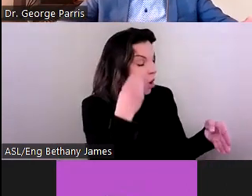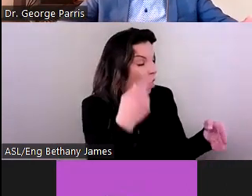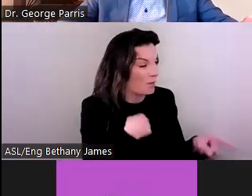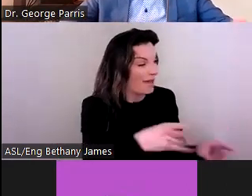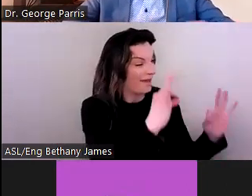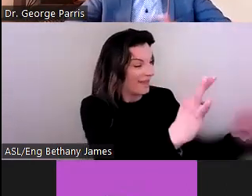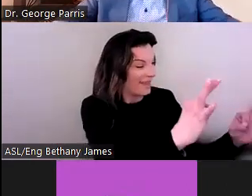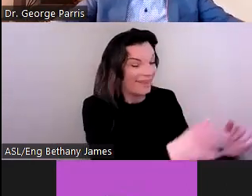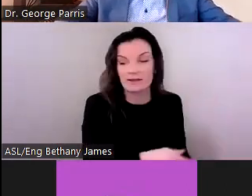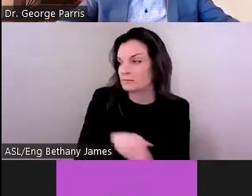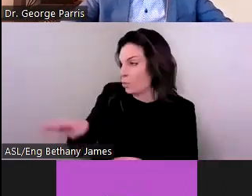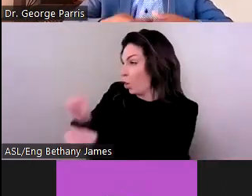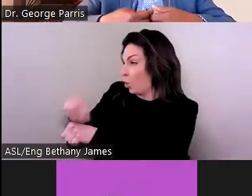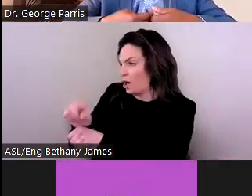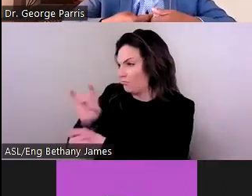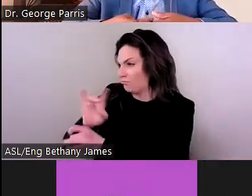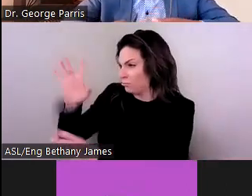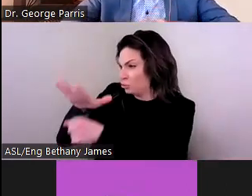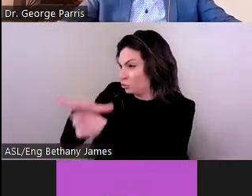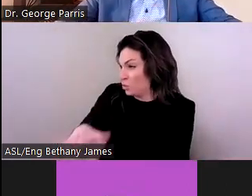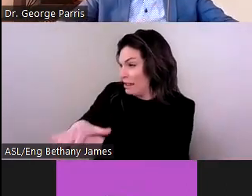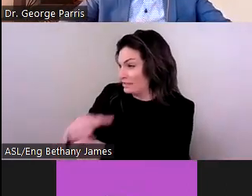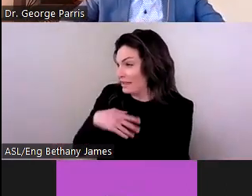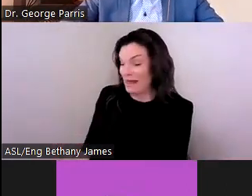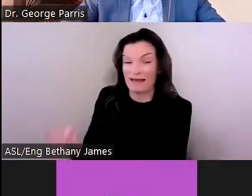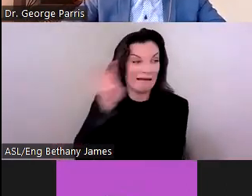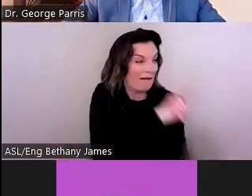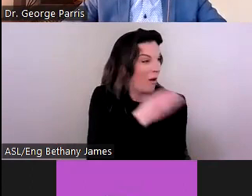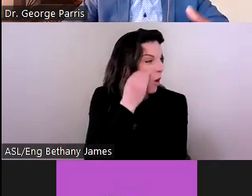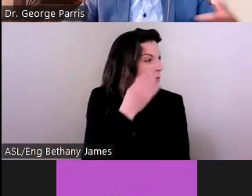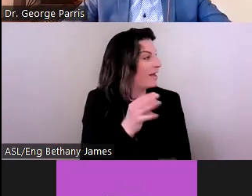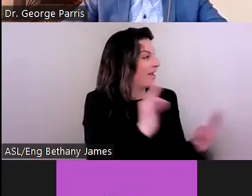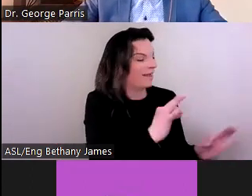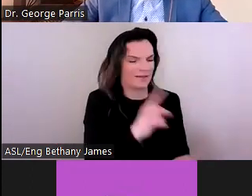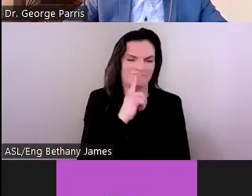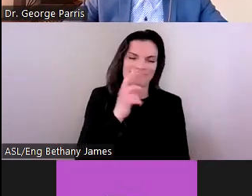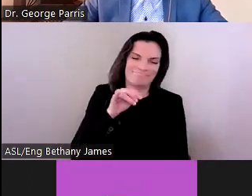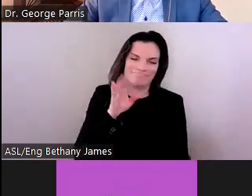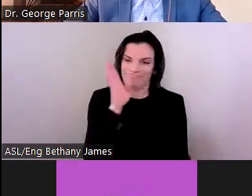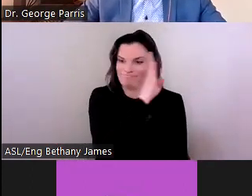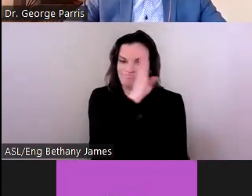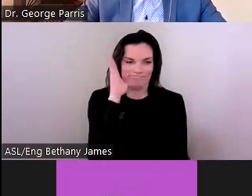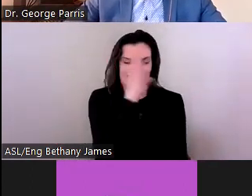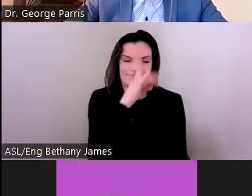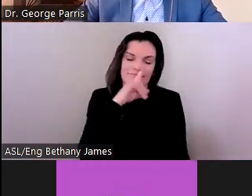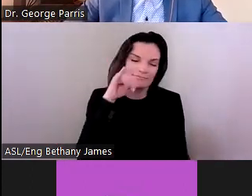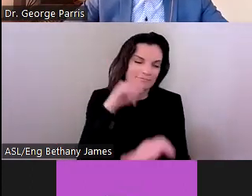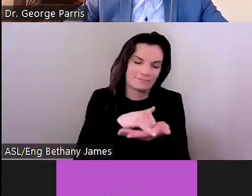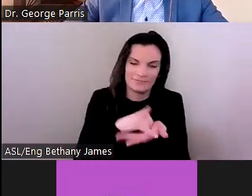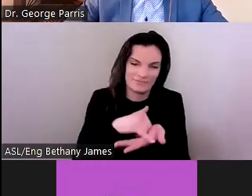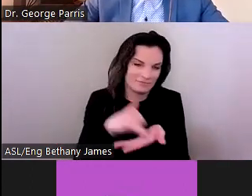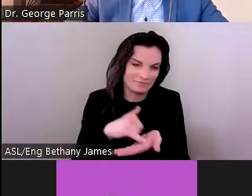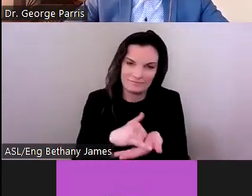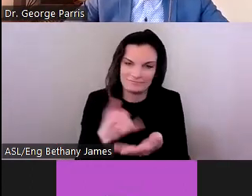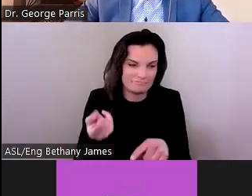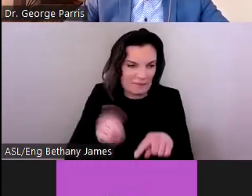cross boundaries. It's going to be in all areas of your life. It's going to affect all aspects of your life and how you